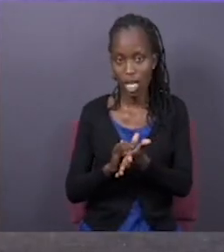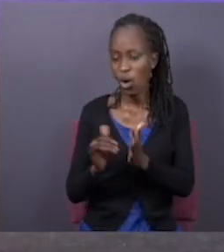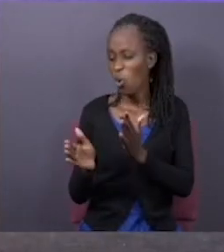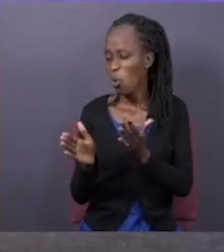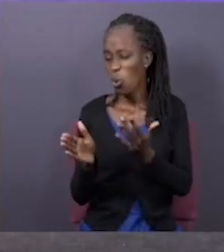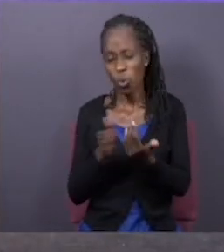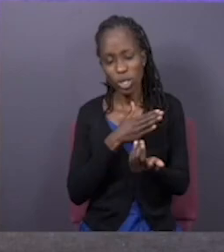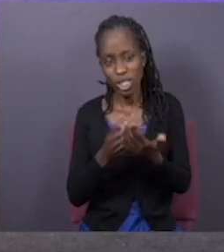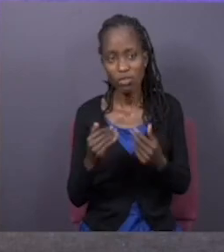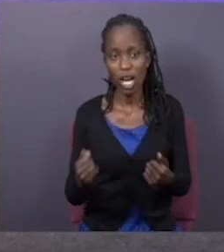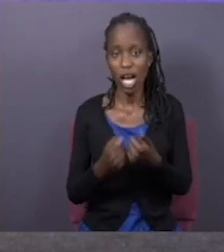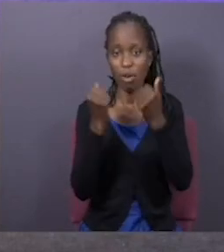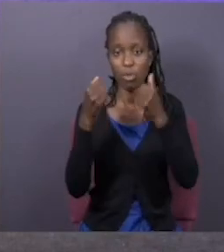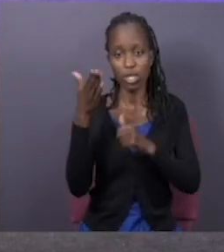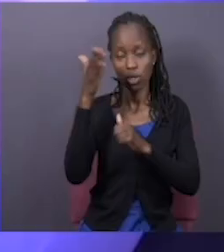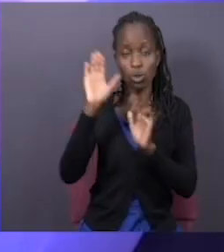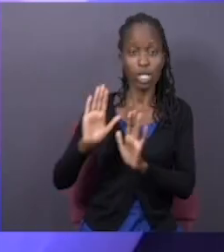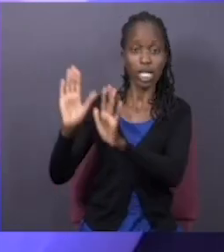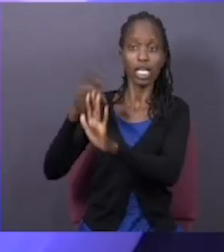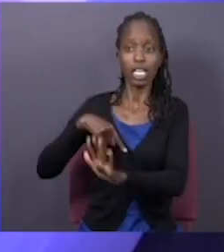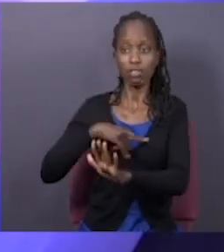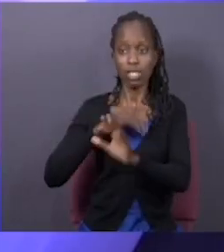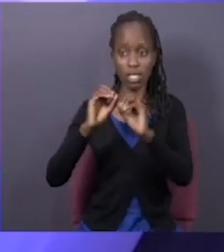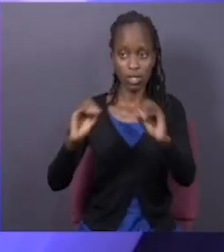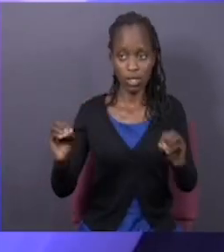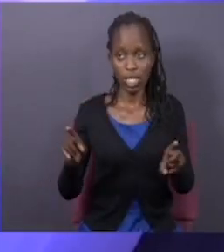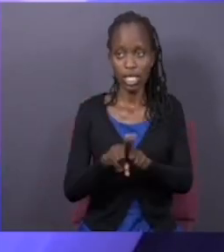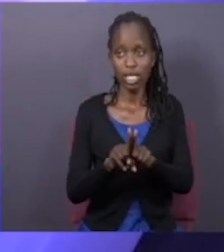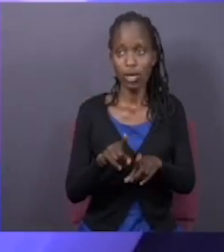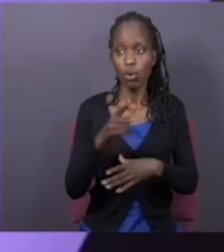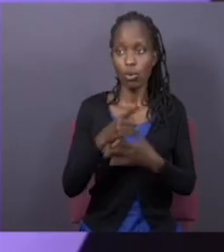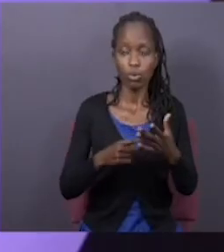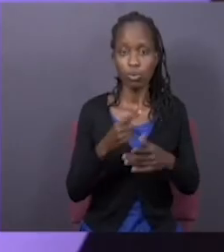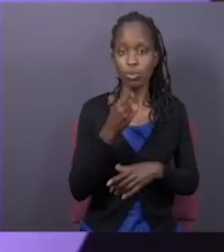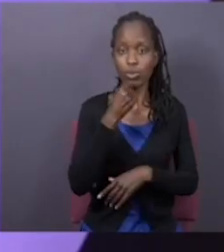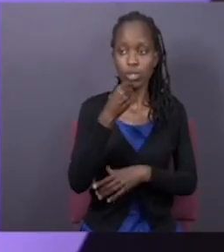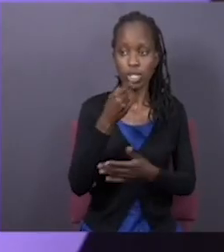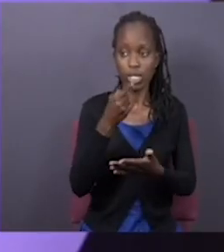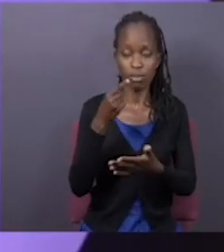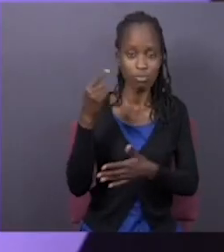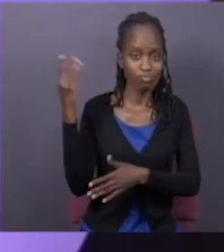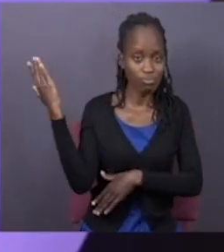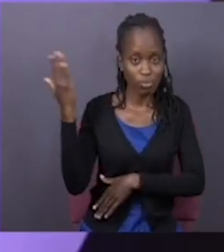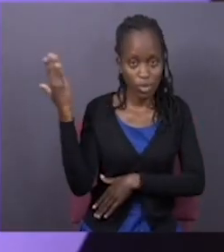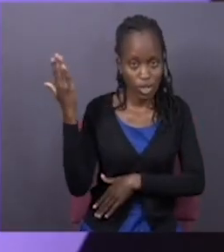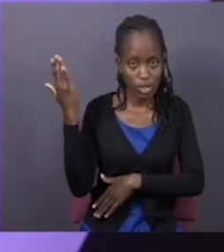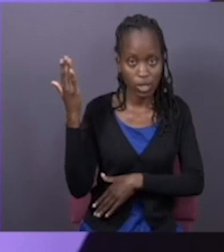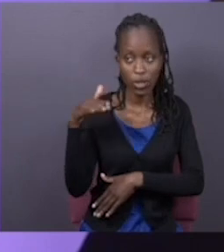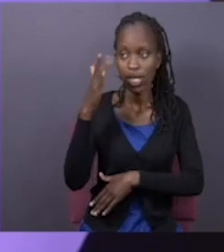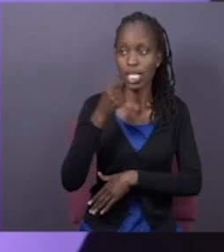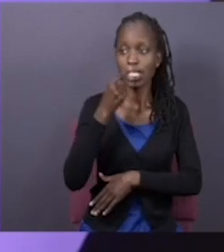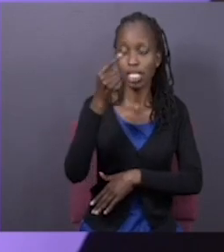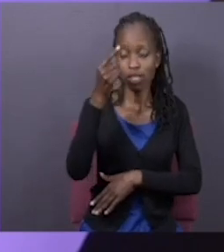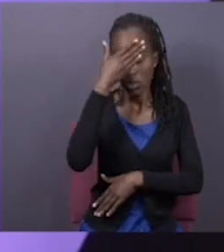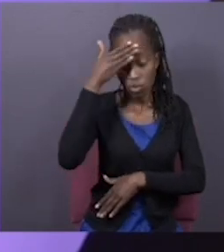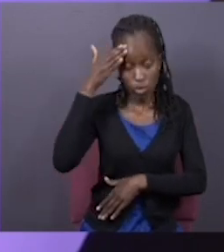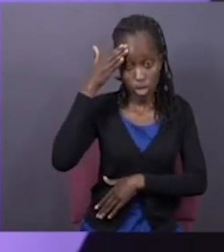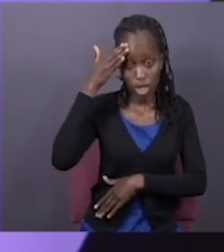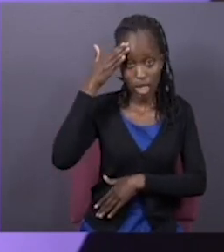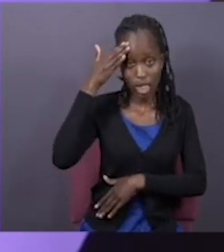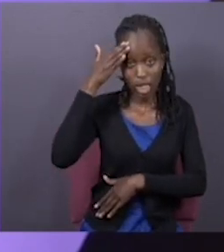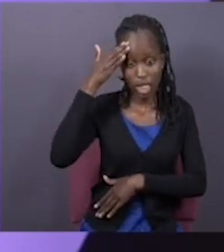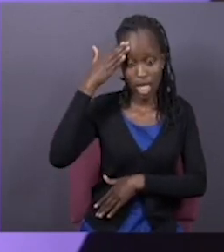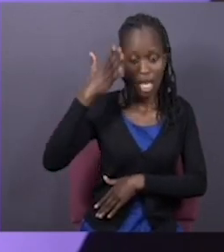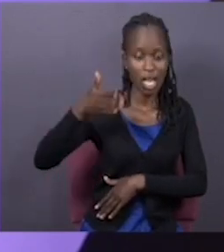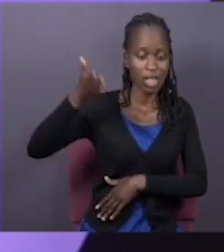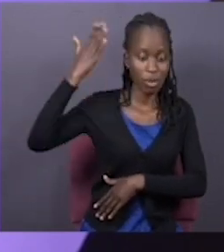happens, God will never leave us. Amen. And as I will be sharing, God has told us to forget about the past. Amen. He is always doing a